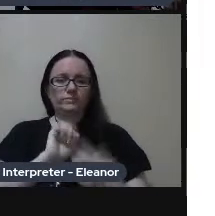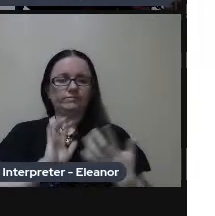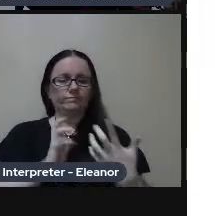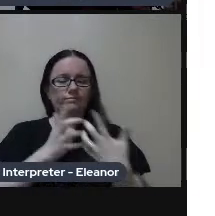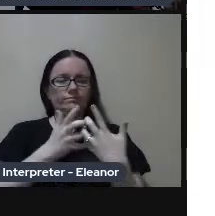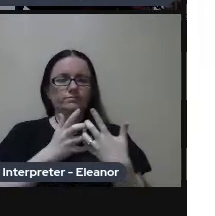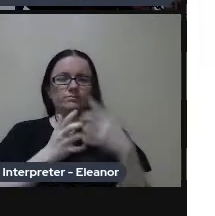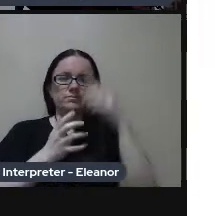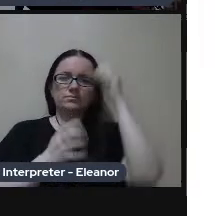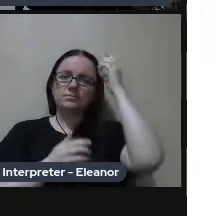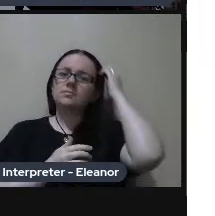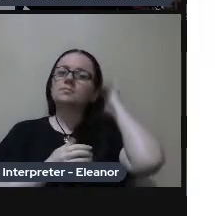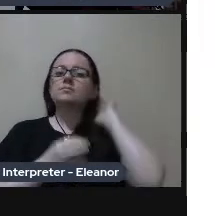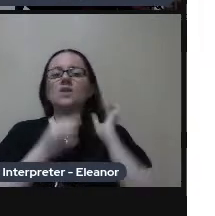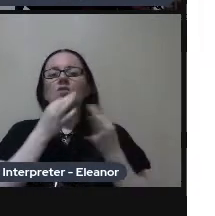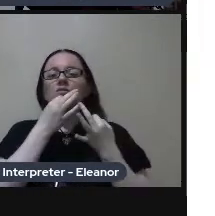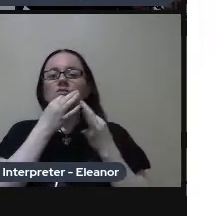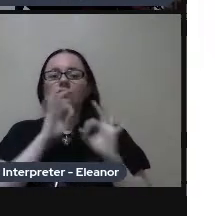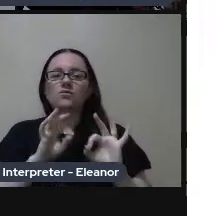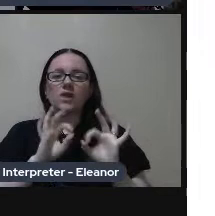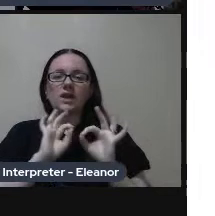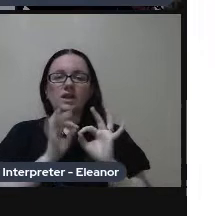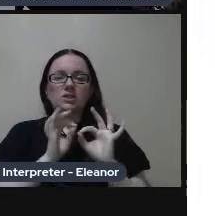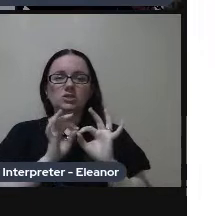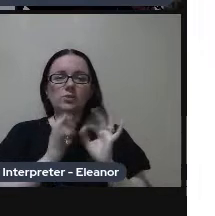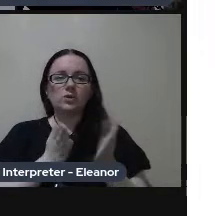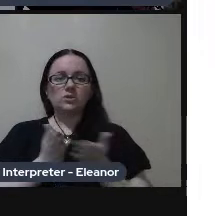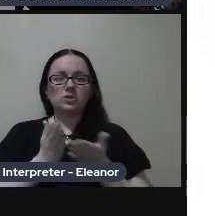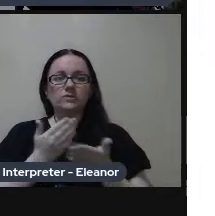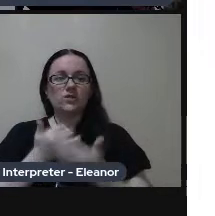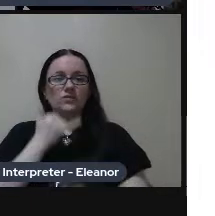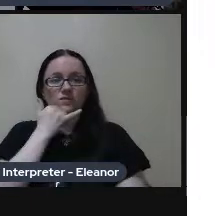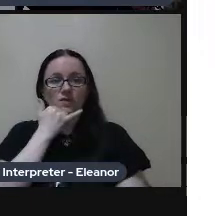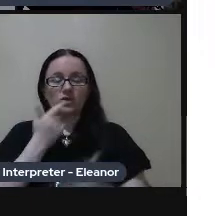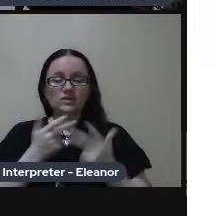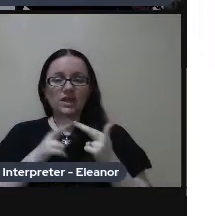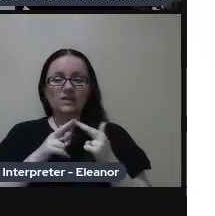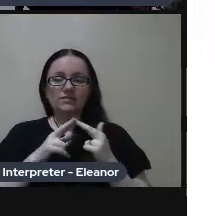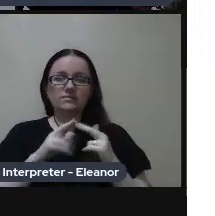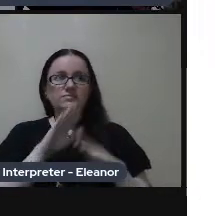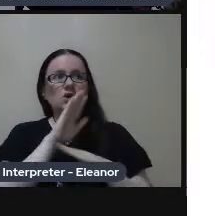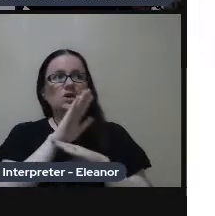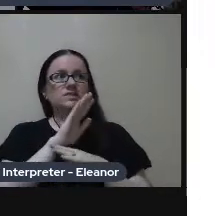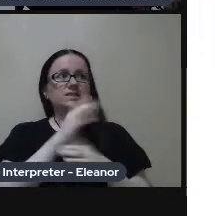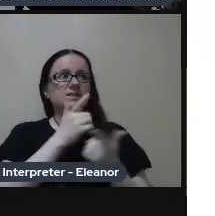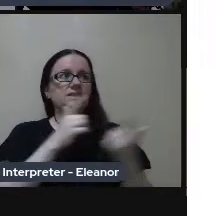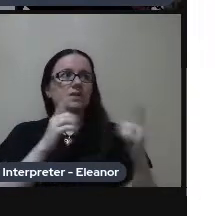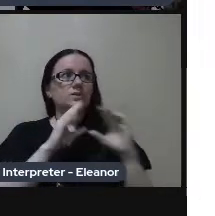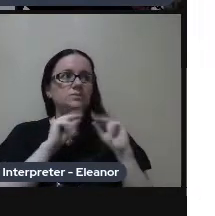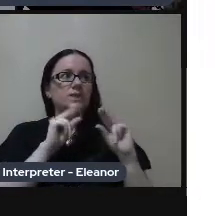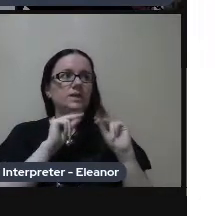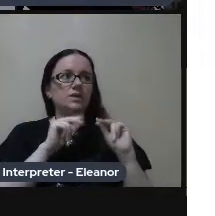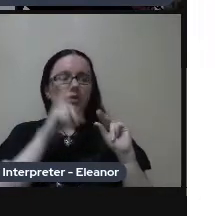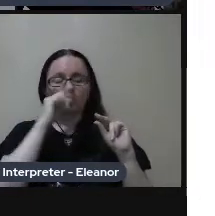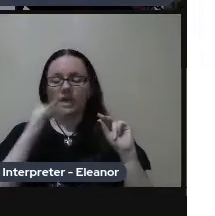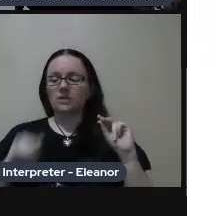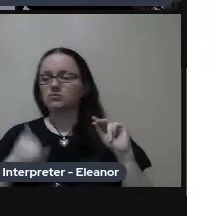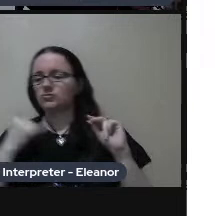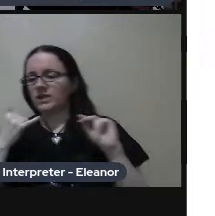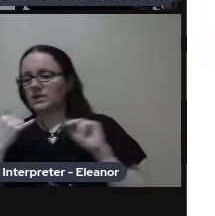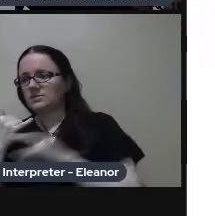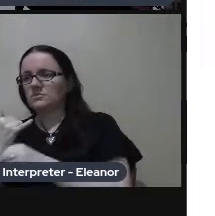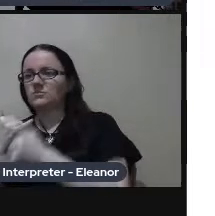interpreter services by phone. So if English is not your first language, there are also supports available for